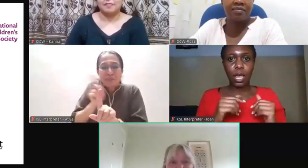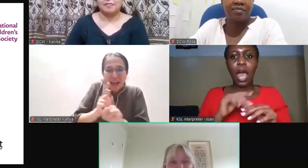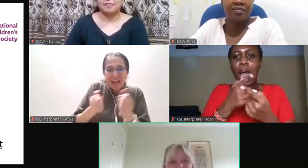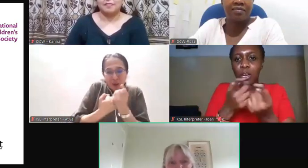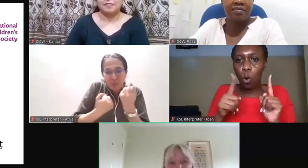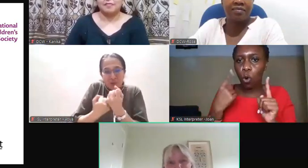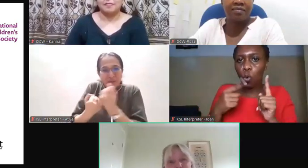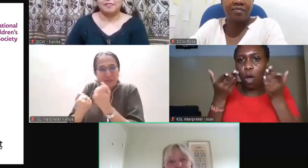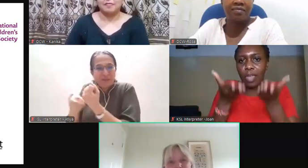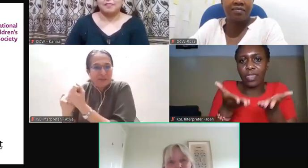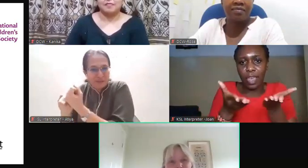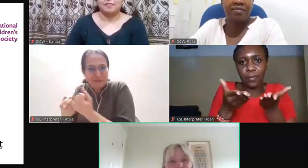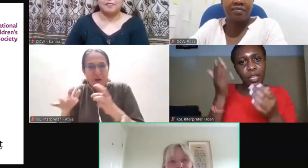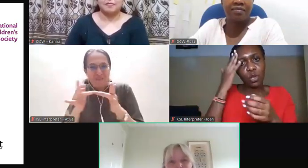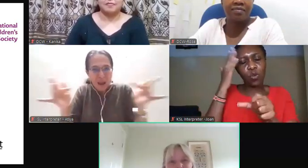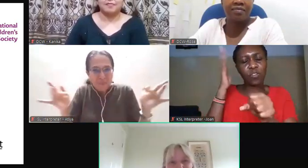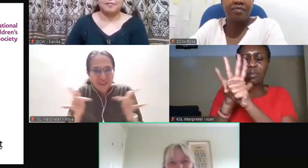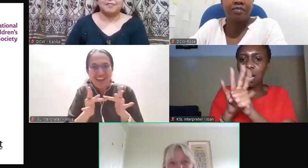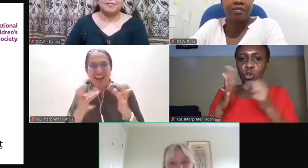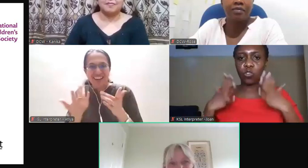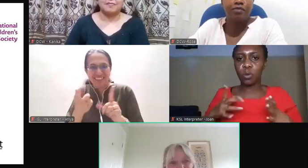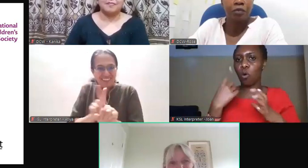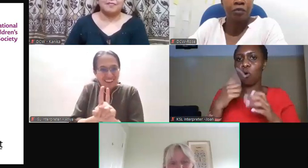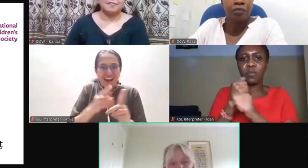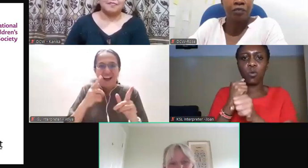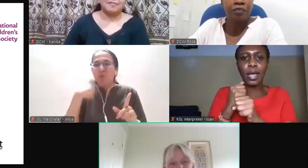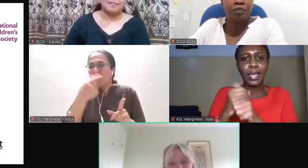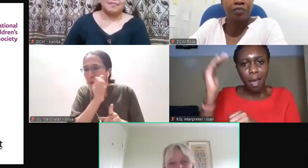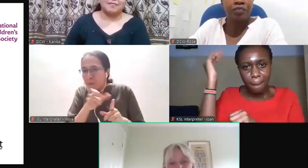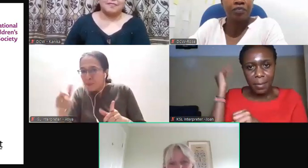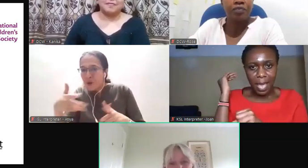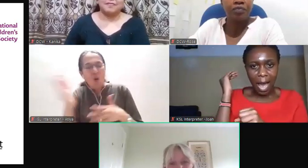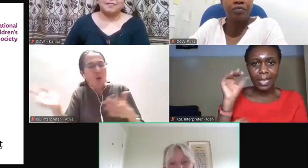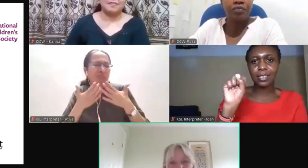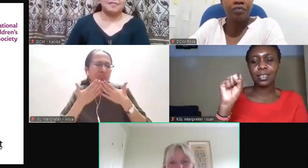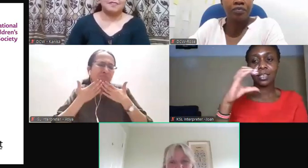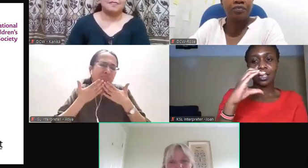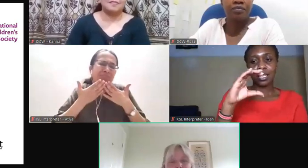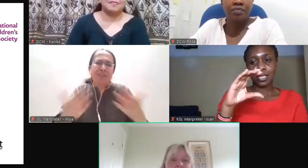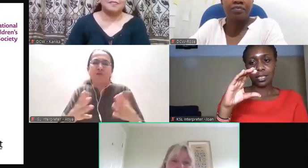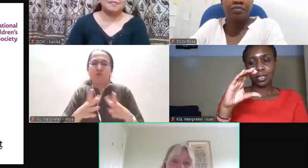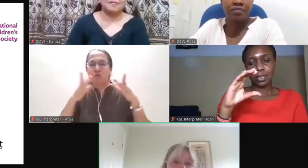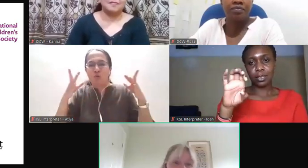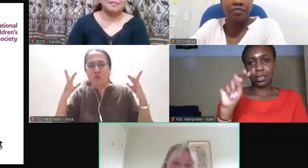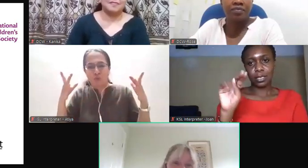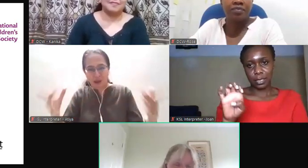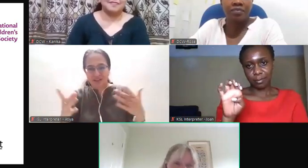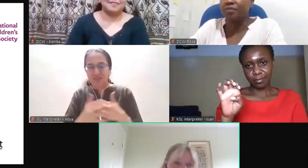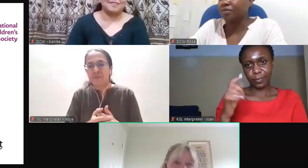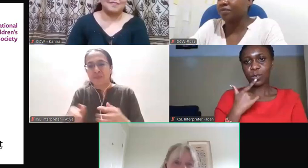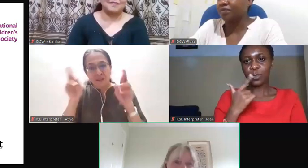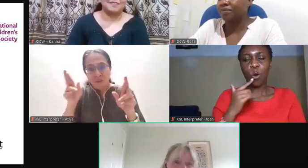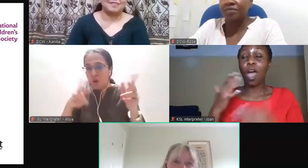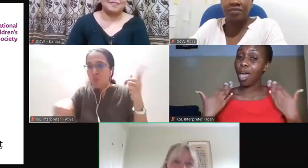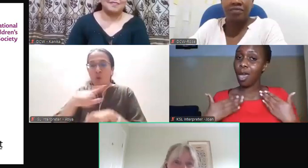is, there's been a lot of people working behind the scenes to get this working for you all. So I hope that you've enjoyed